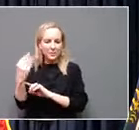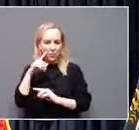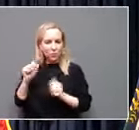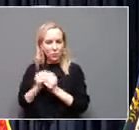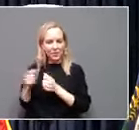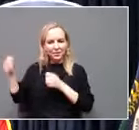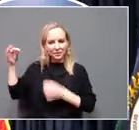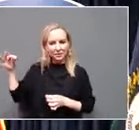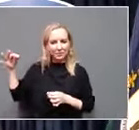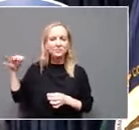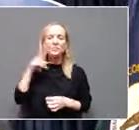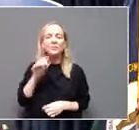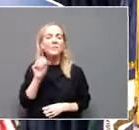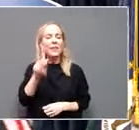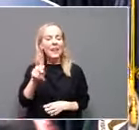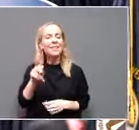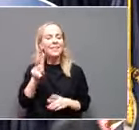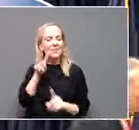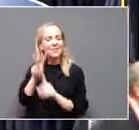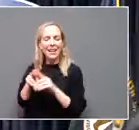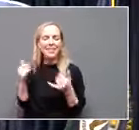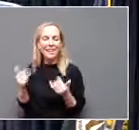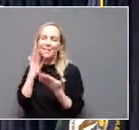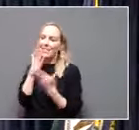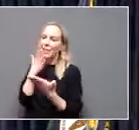All right, we'll get a file. Thank you for your good work.